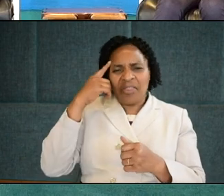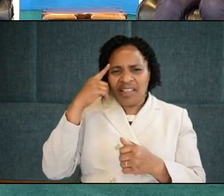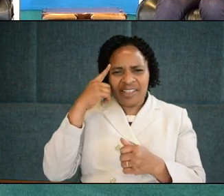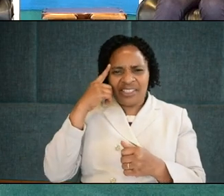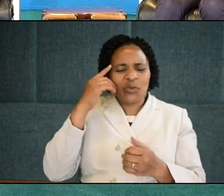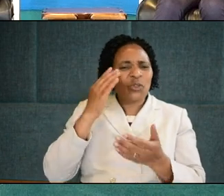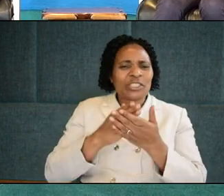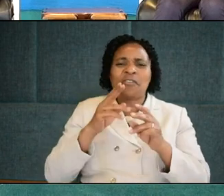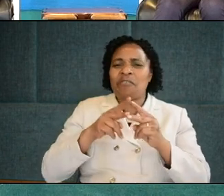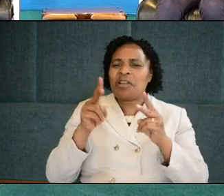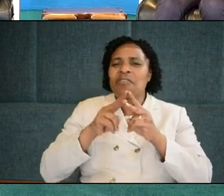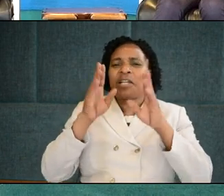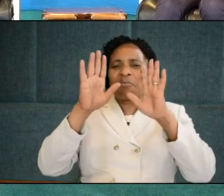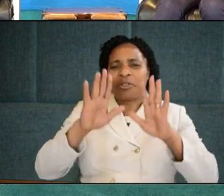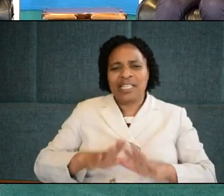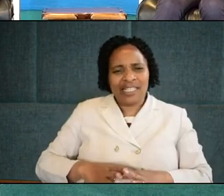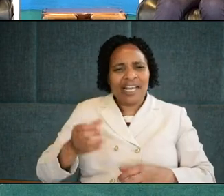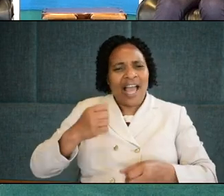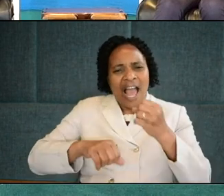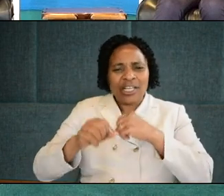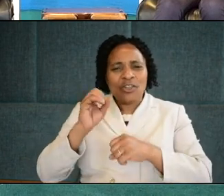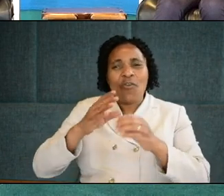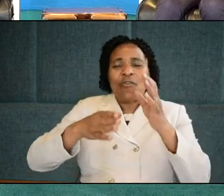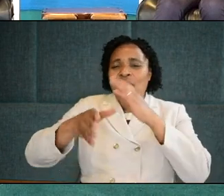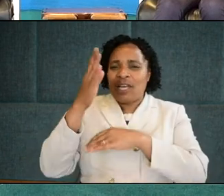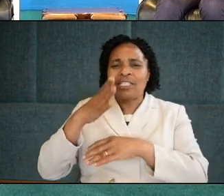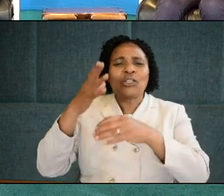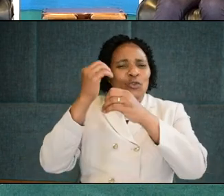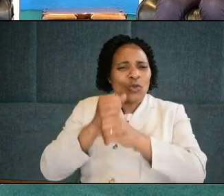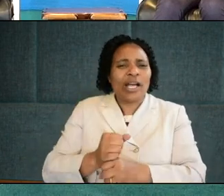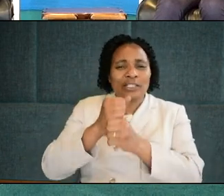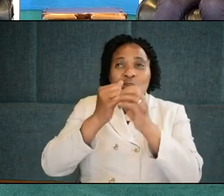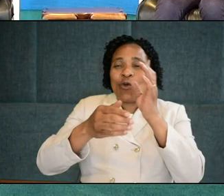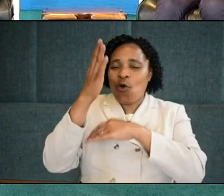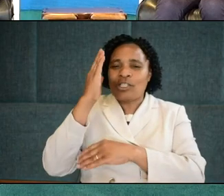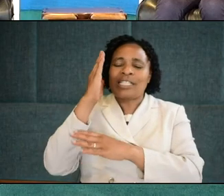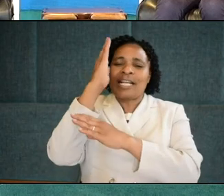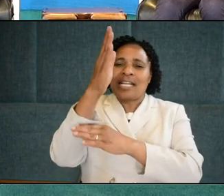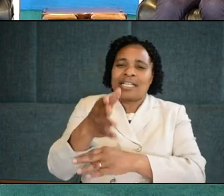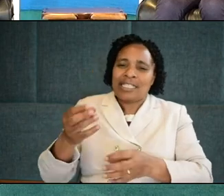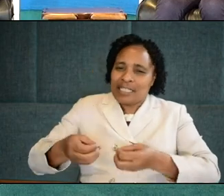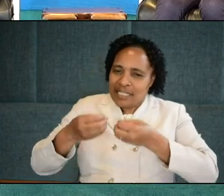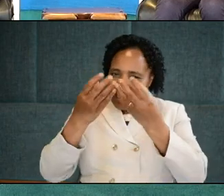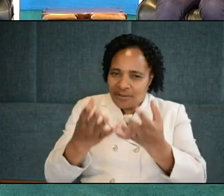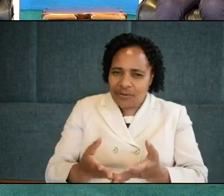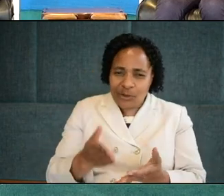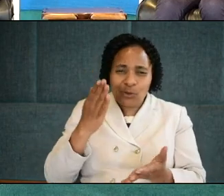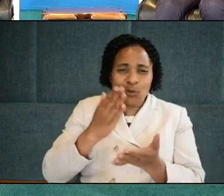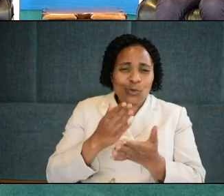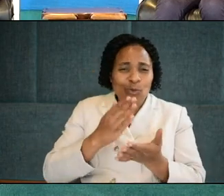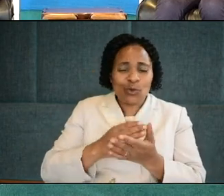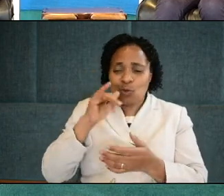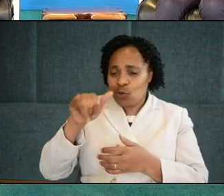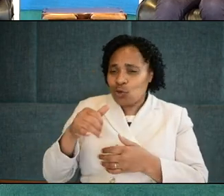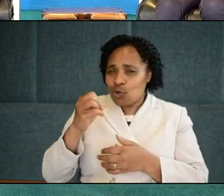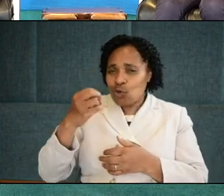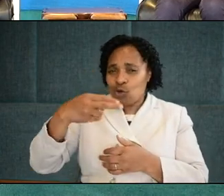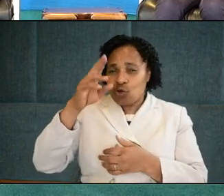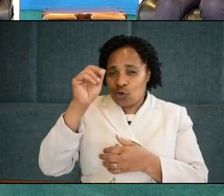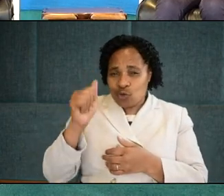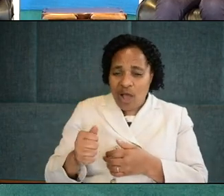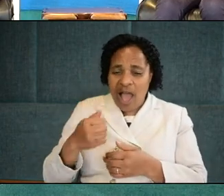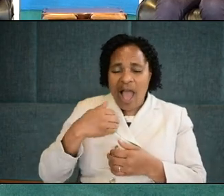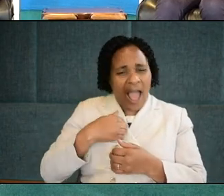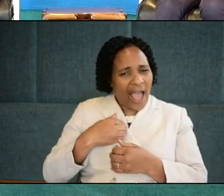really important act of faith. Trust God in the directions that he gives. In fact, Joshua had communion with God to